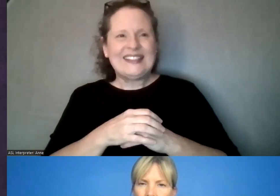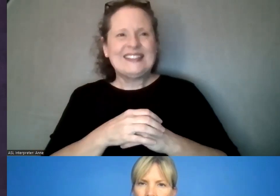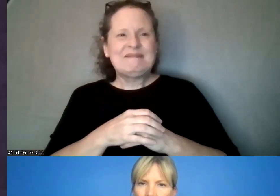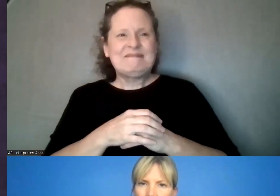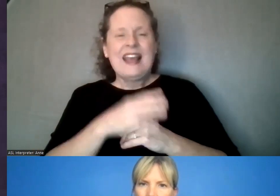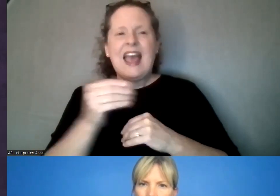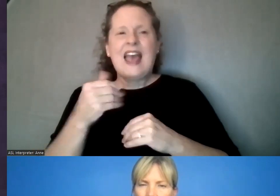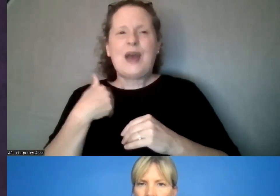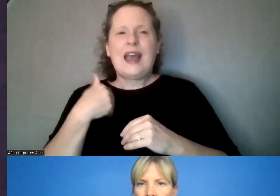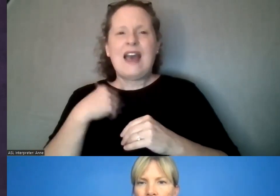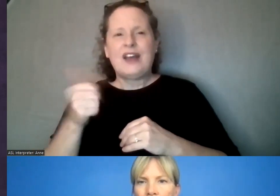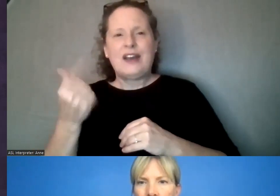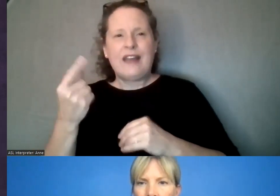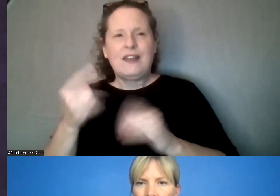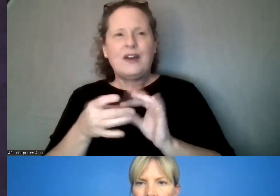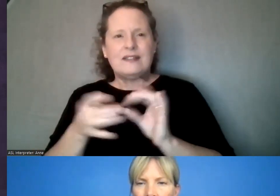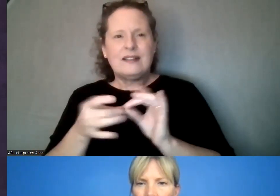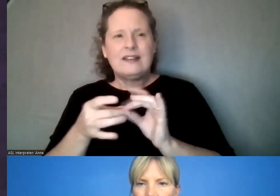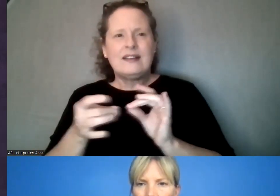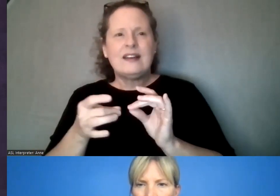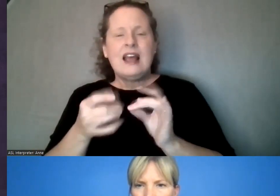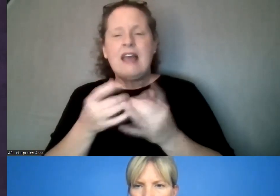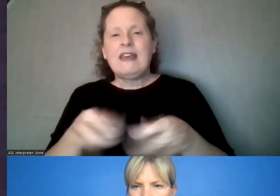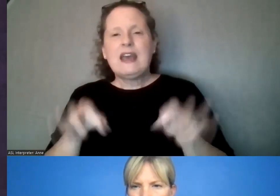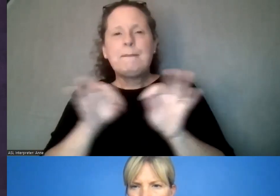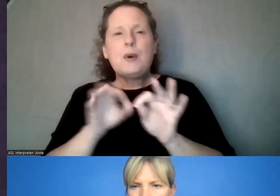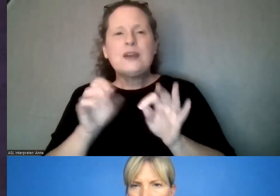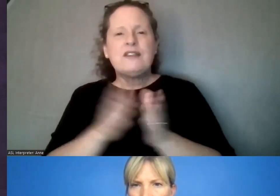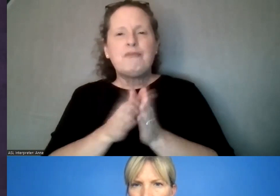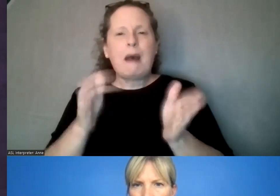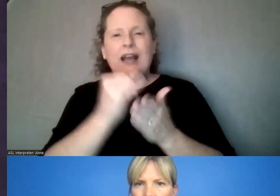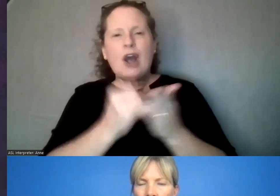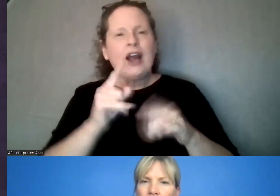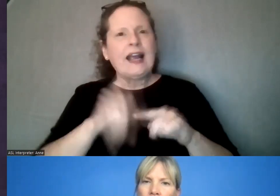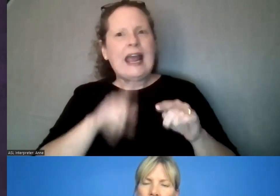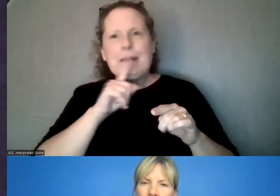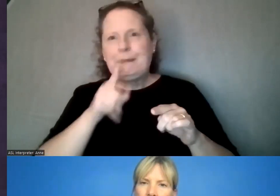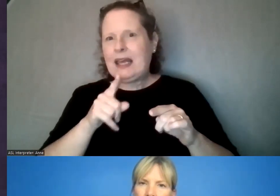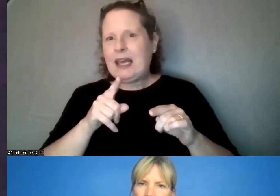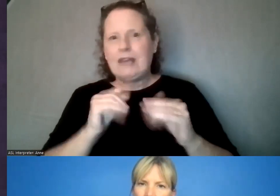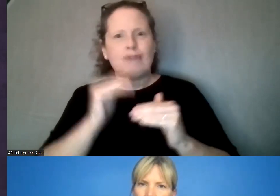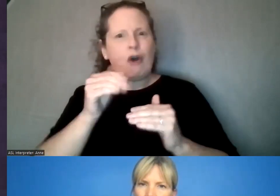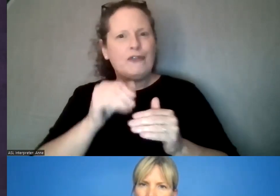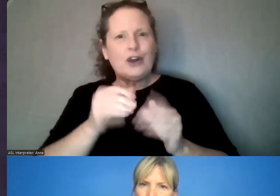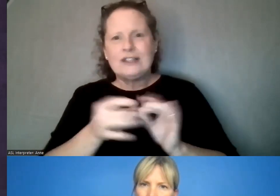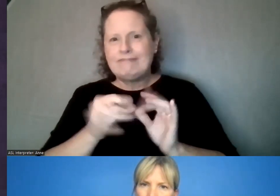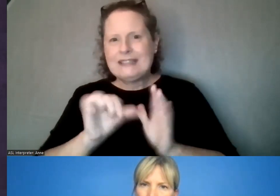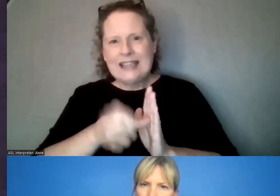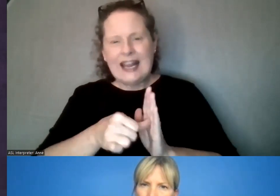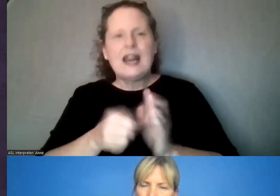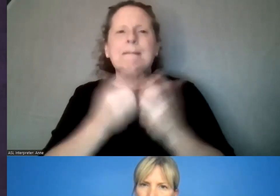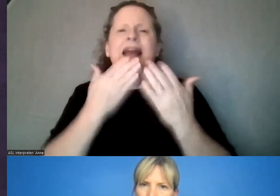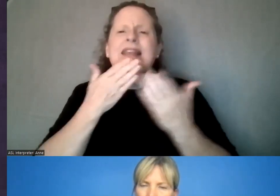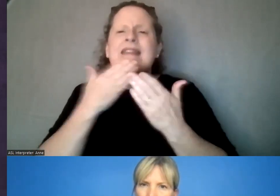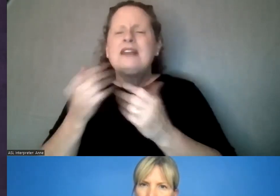And I have one more. The importance of public art cannot be overstated. Many thanks to all who are working to